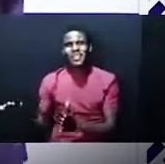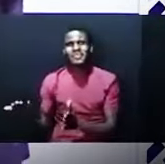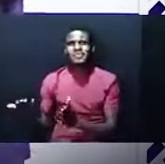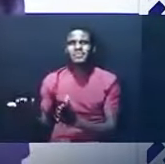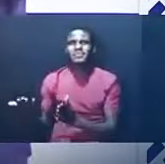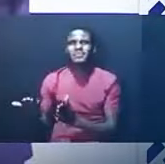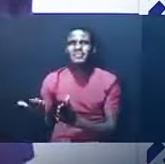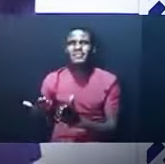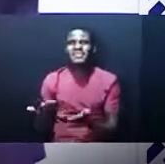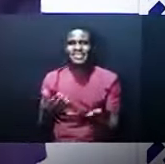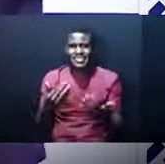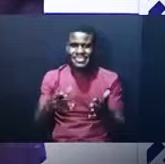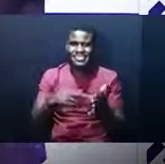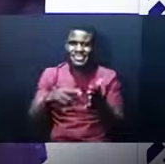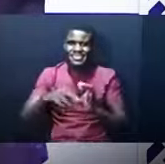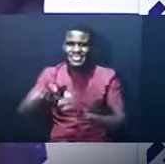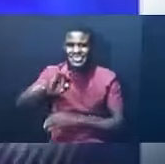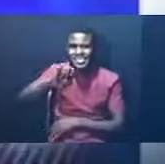James